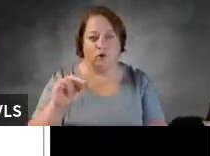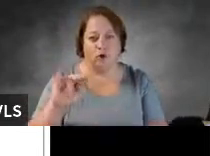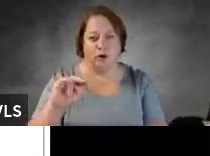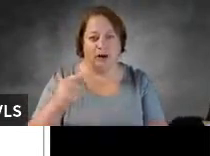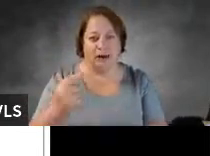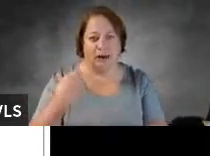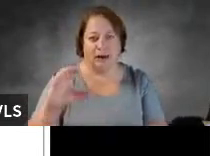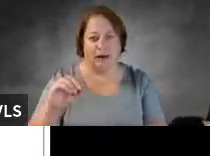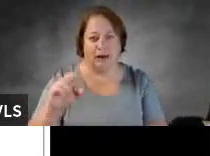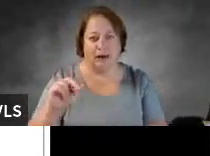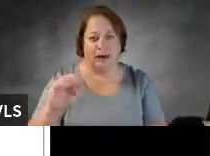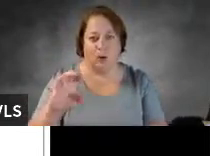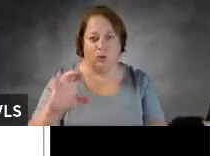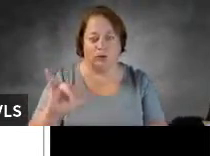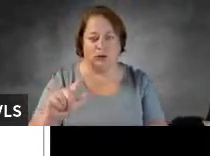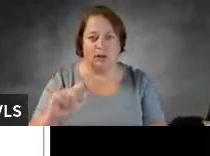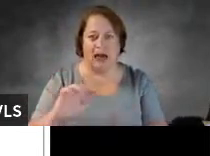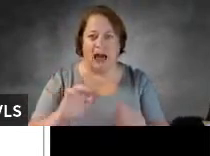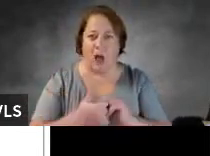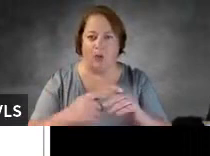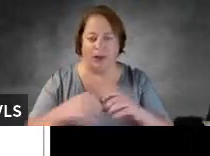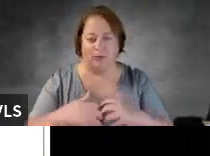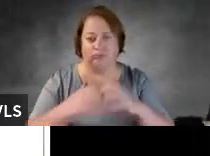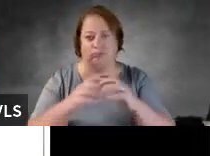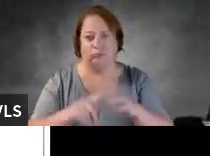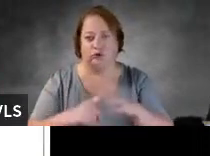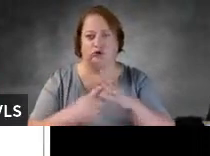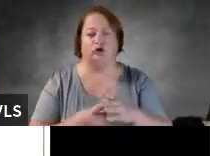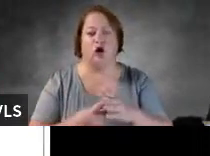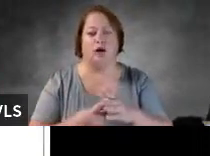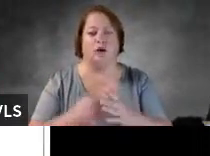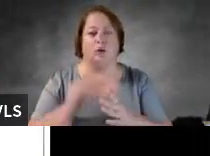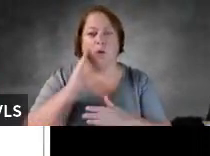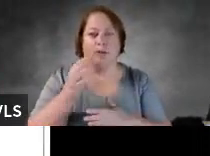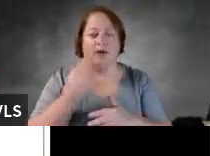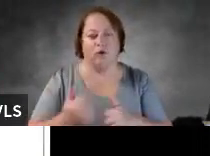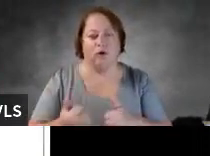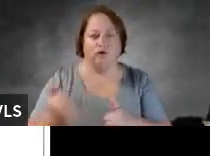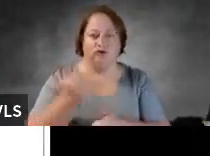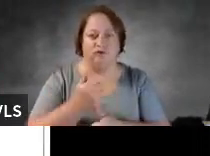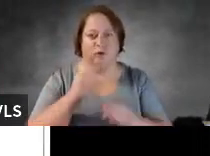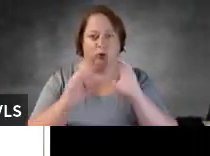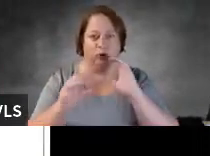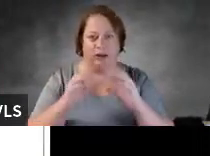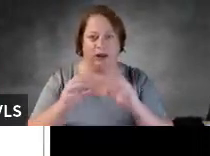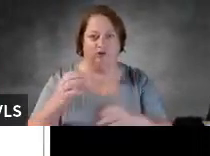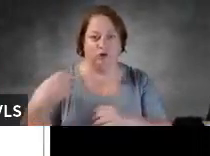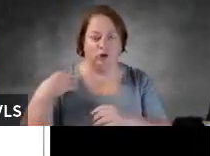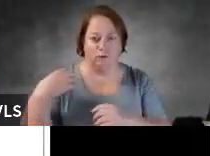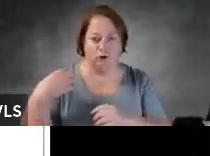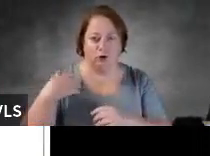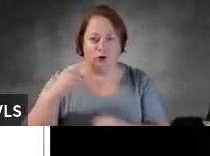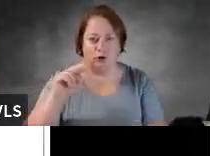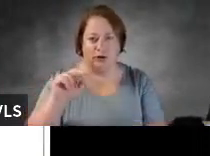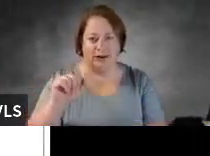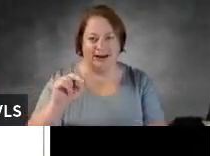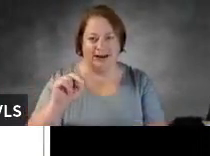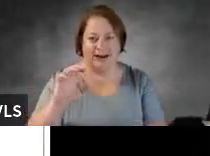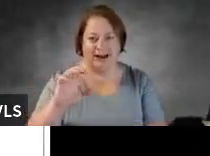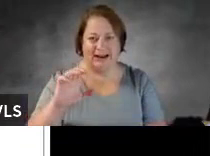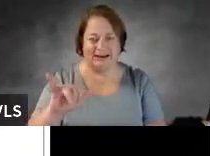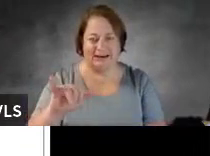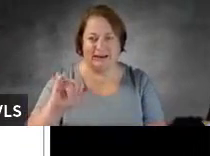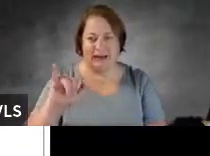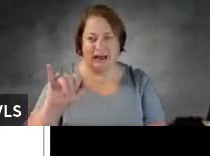is the origin of that and how that came in. And we're going to have our chief communications officer, Nancy Ide. She's going